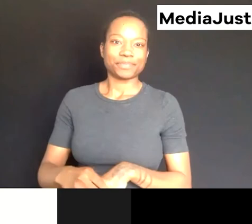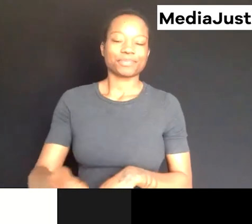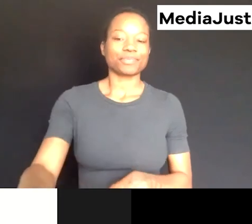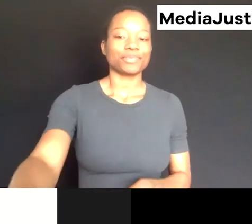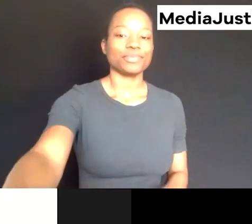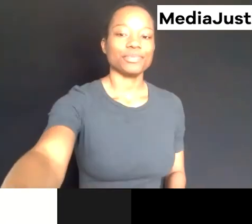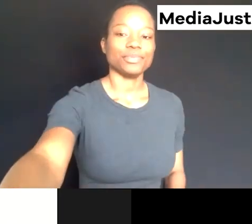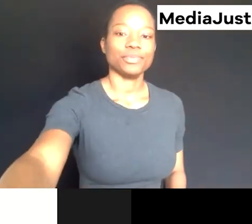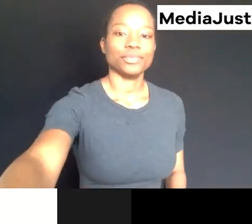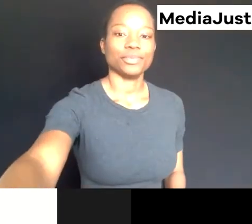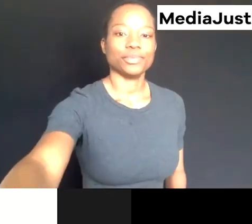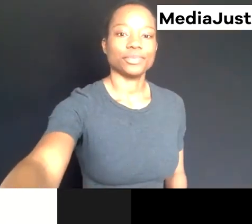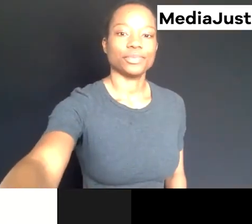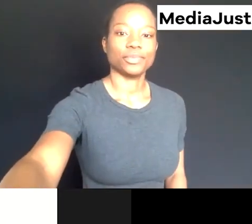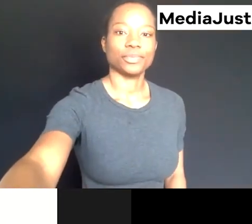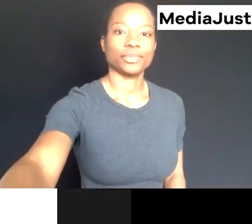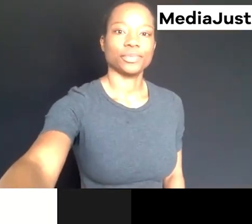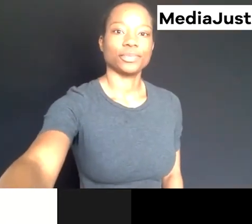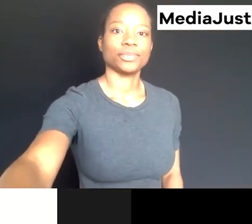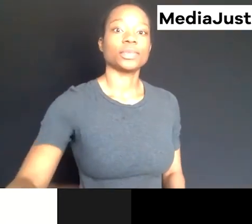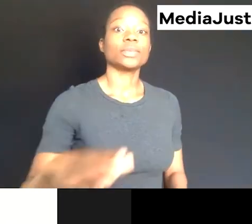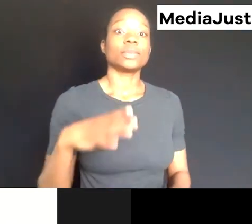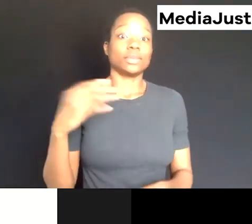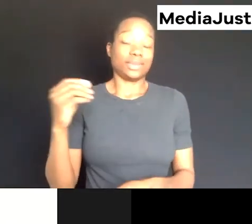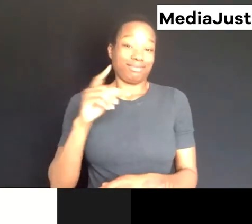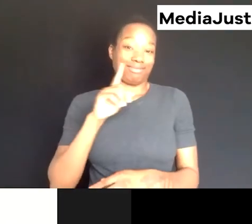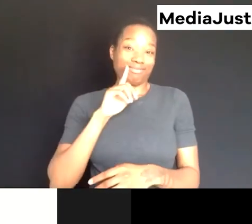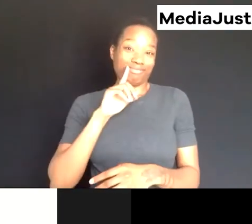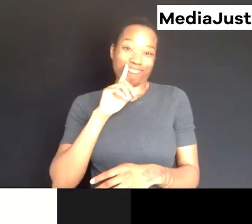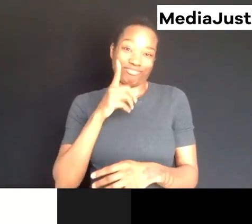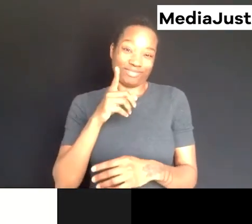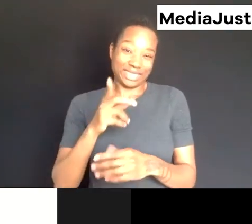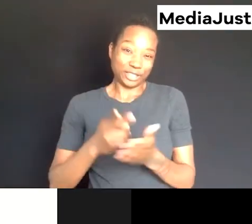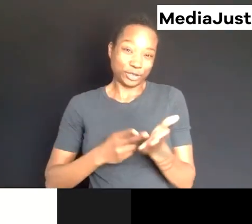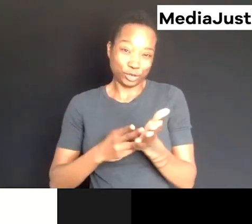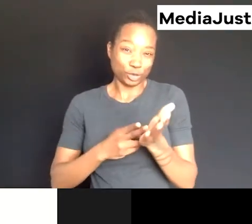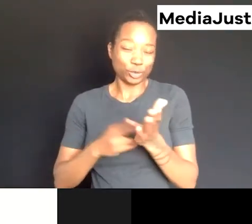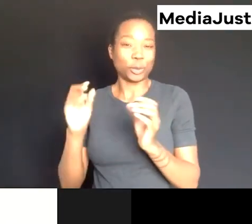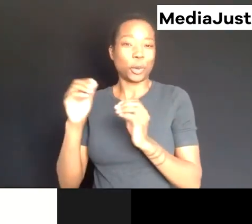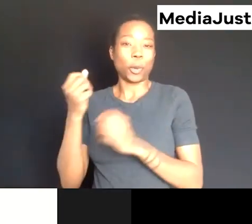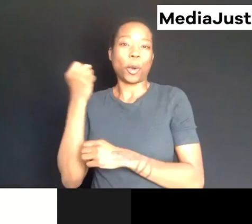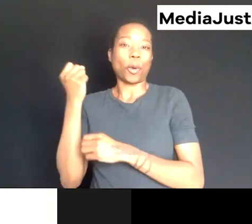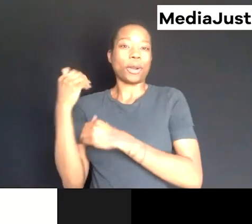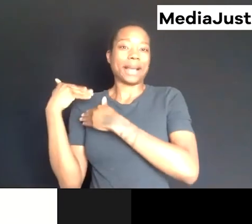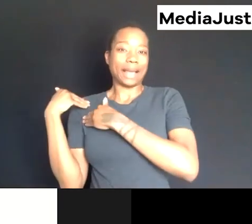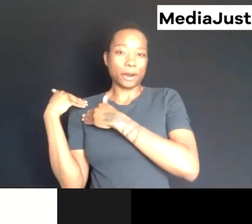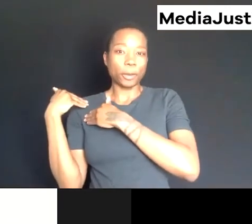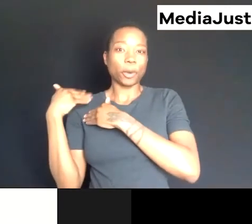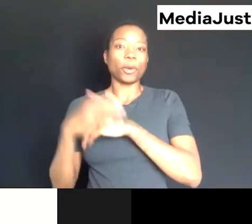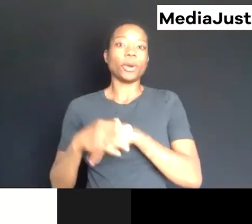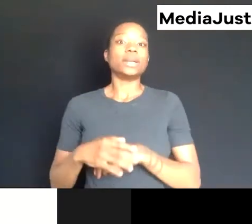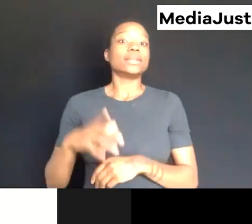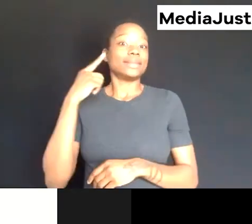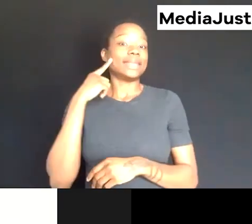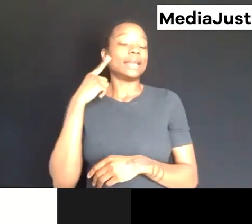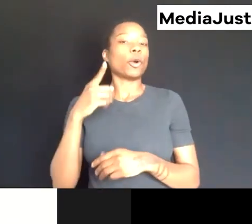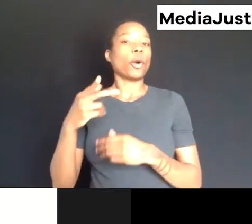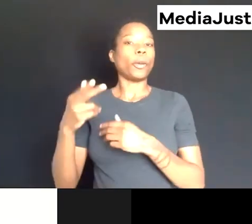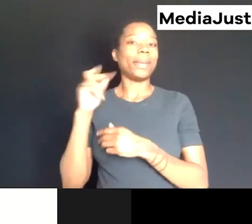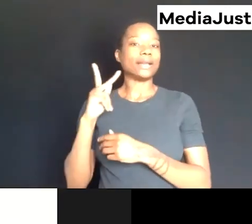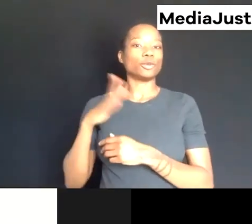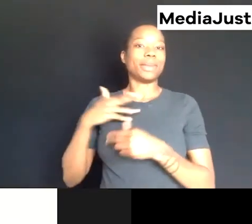to my slides. And here is, I think, something that Ben Bagdikian summarizes about the power of media